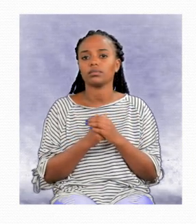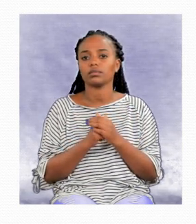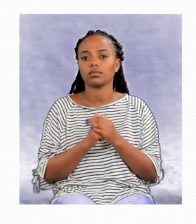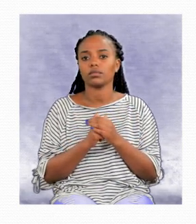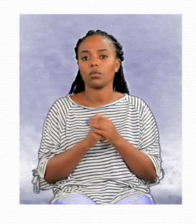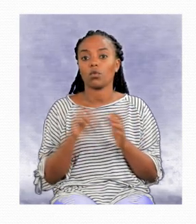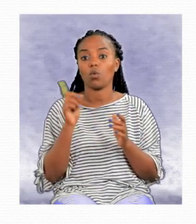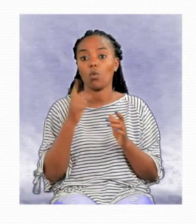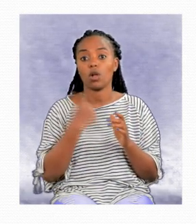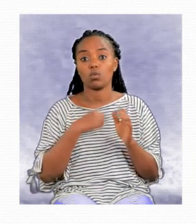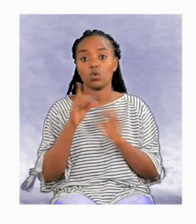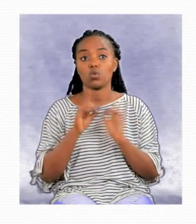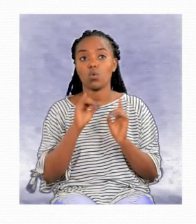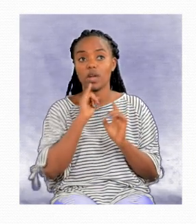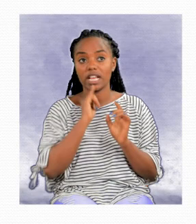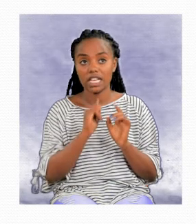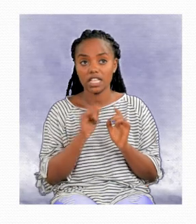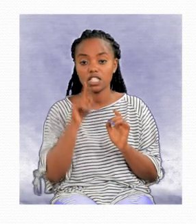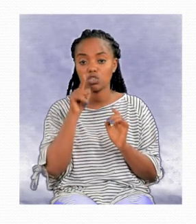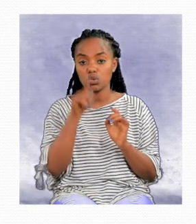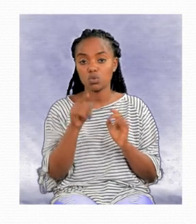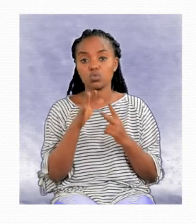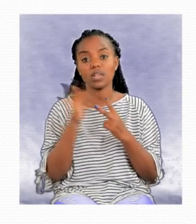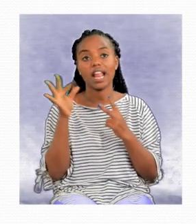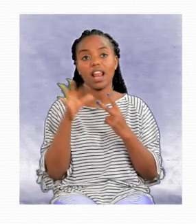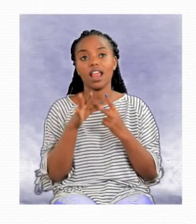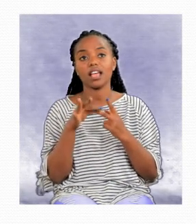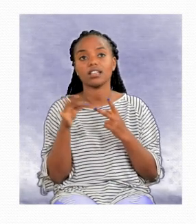what you do is you select